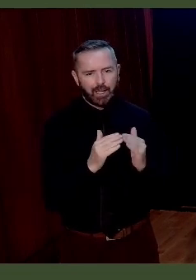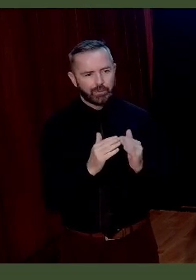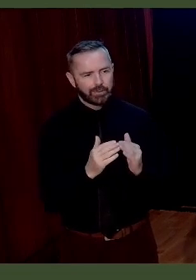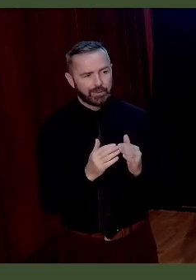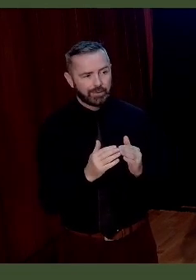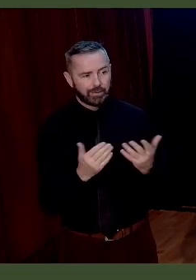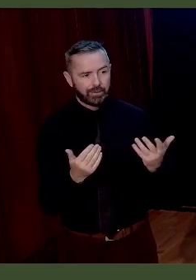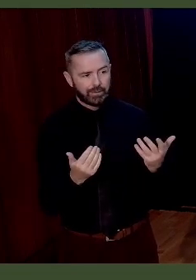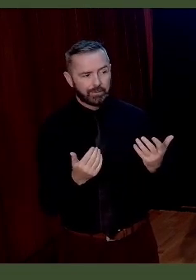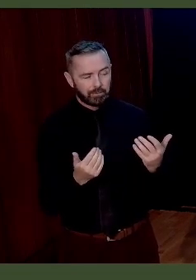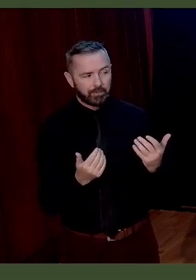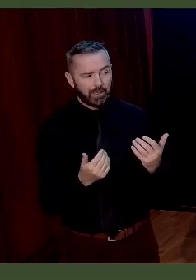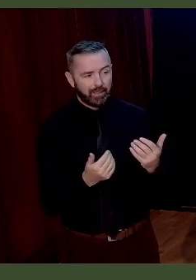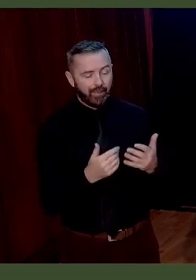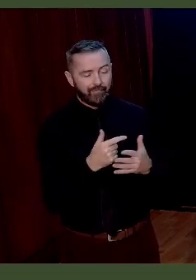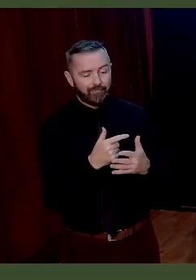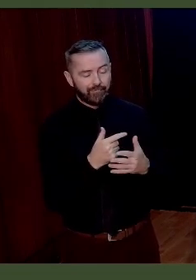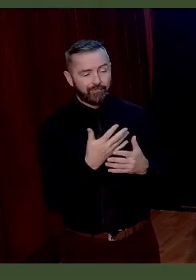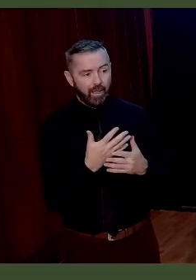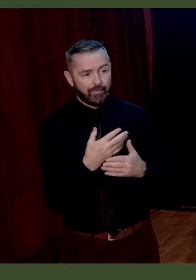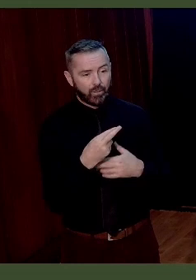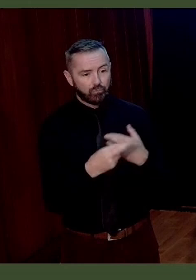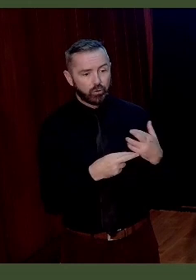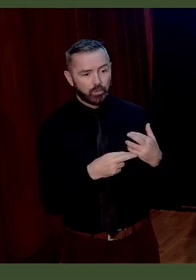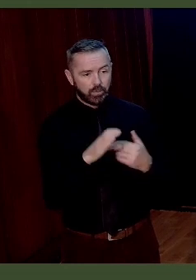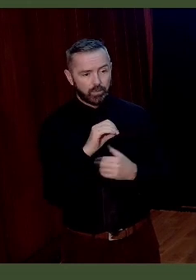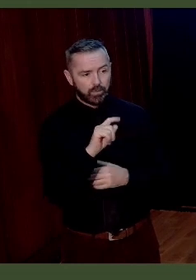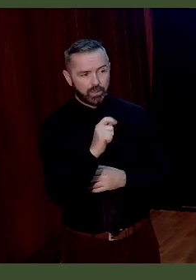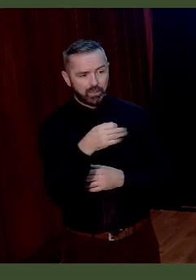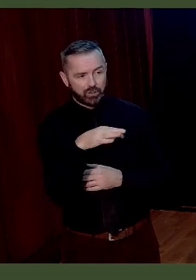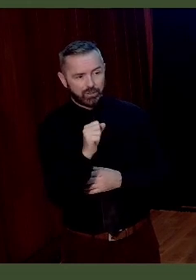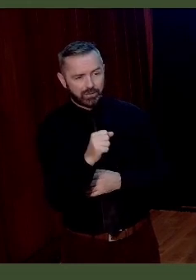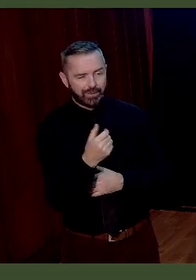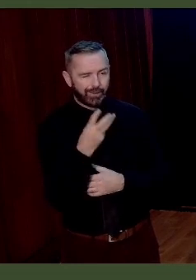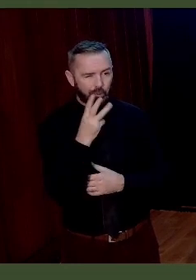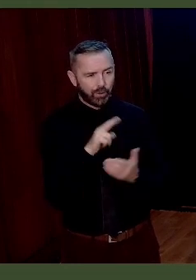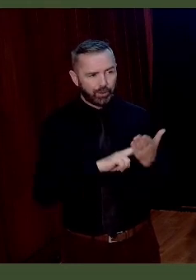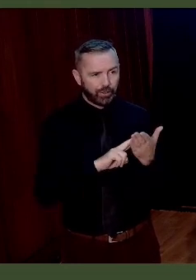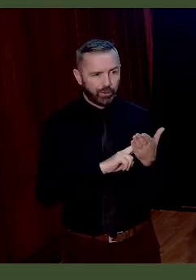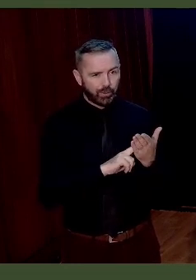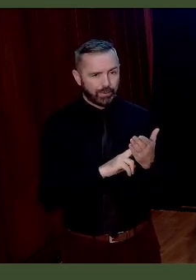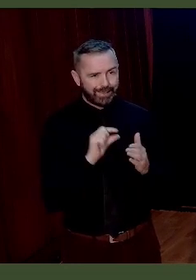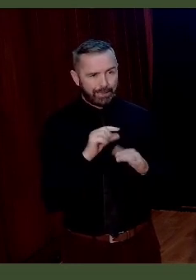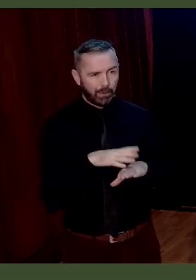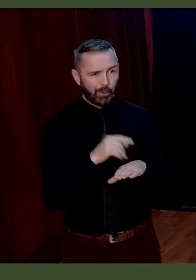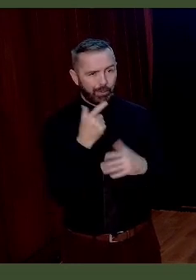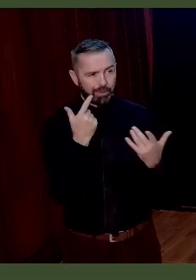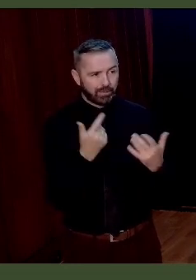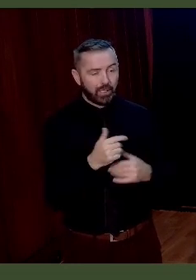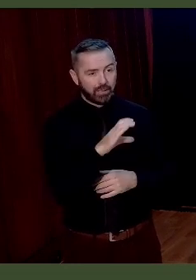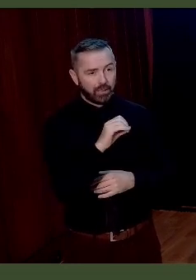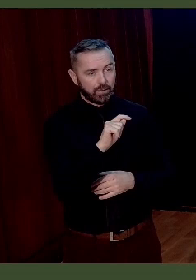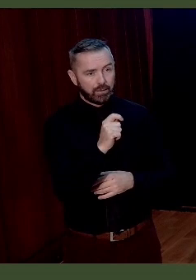houses that we can. And five-roomed cottages, and the word is always used, it's a bit twee, but it's how it is referred to, that they are referred